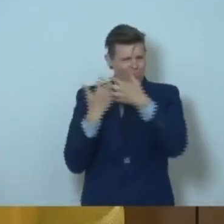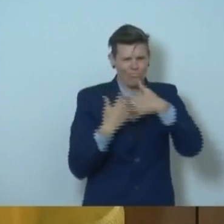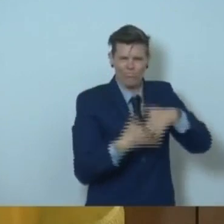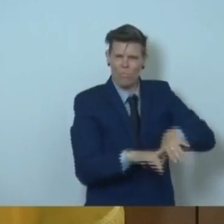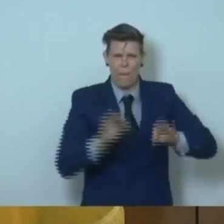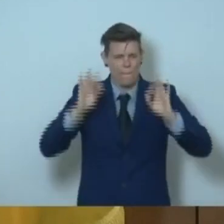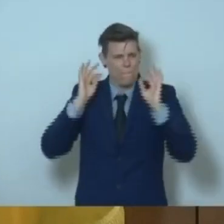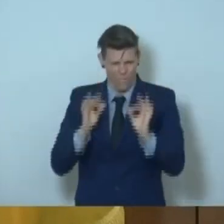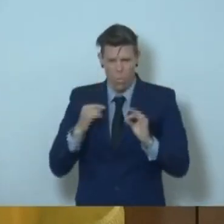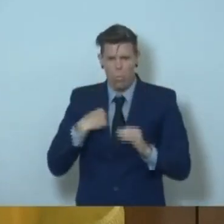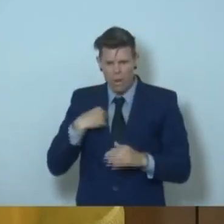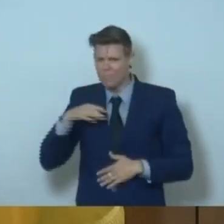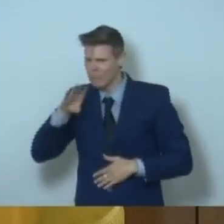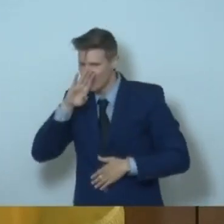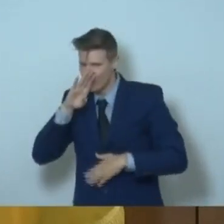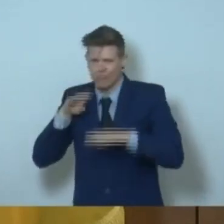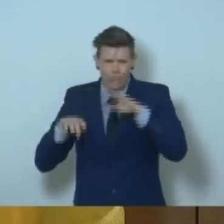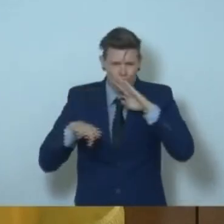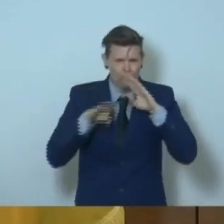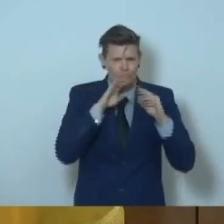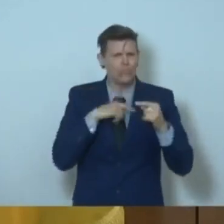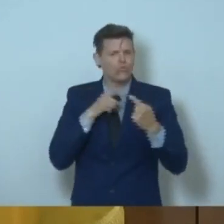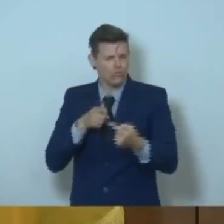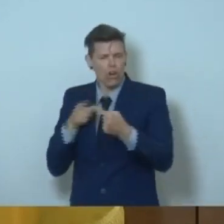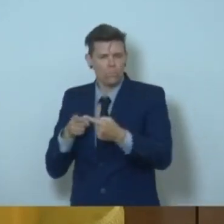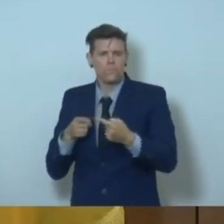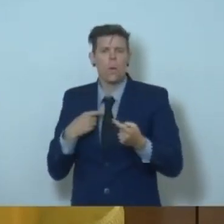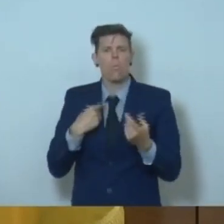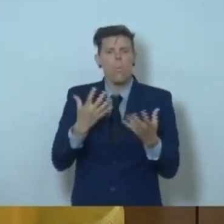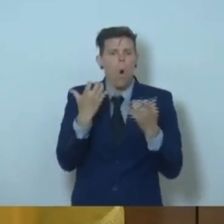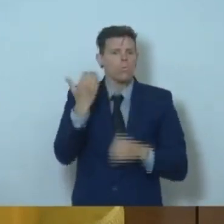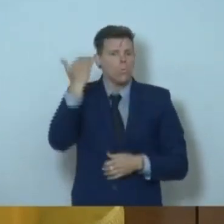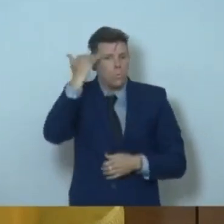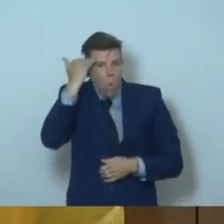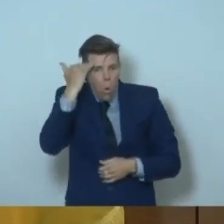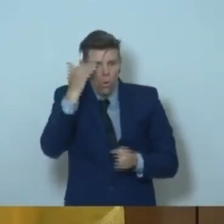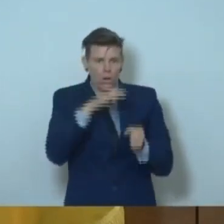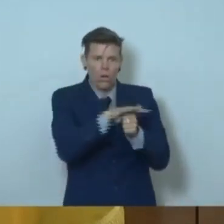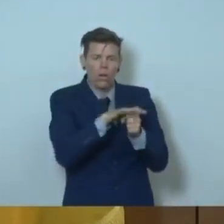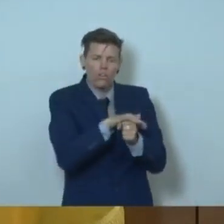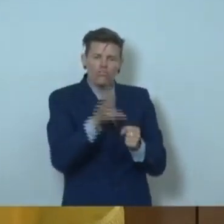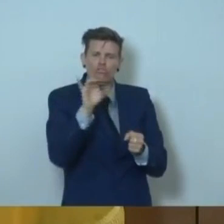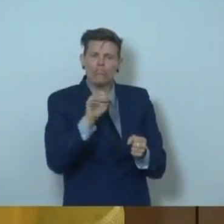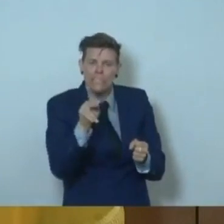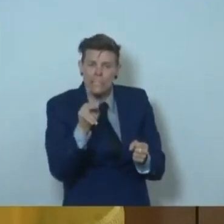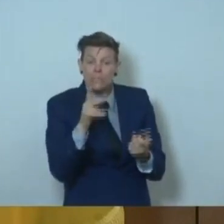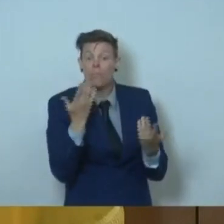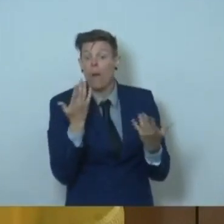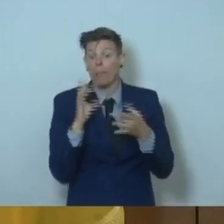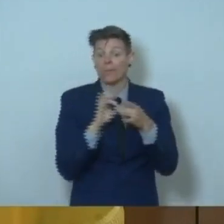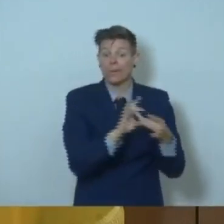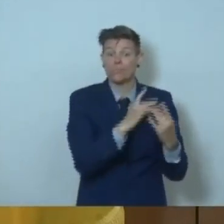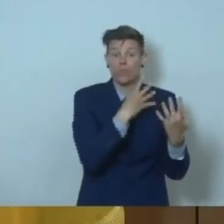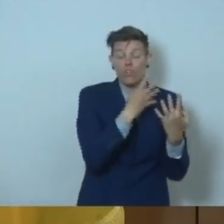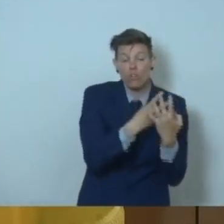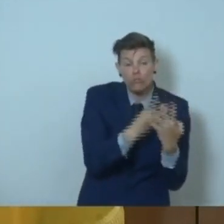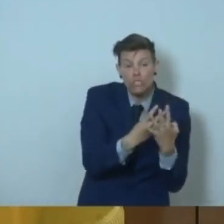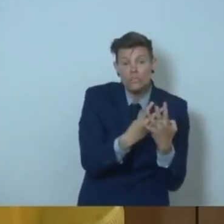time, particularly when I want to know about areas of risk, corrections, long-term care facilities,